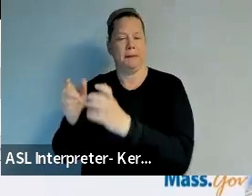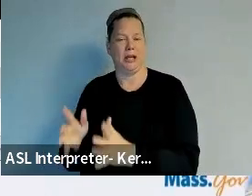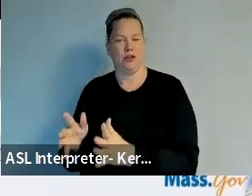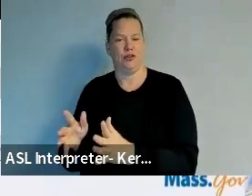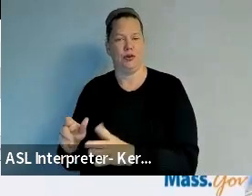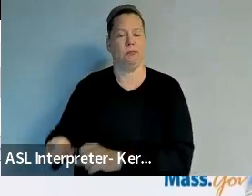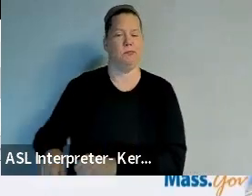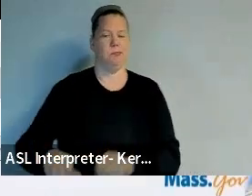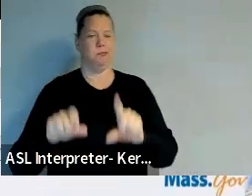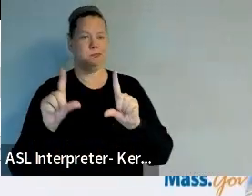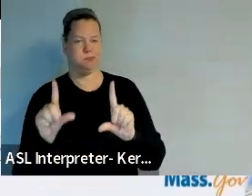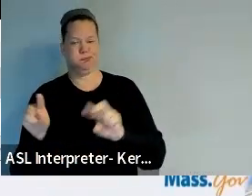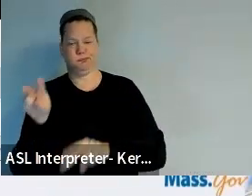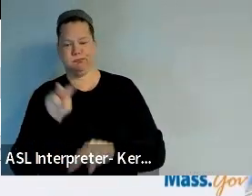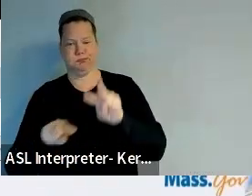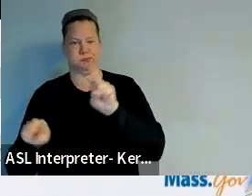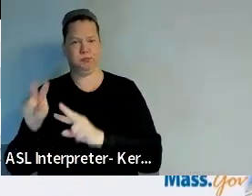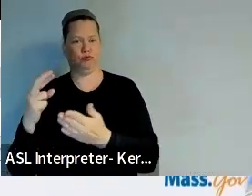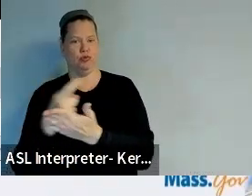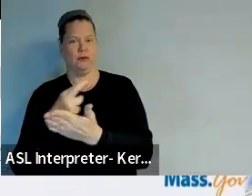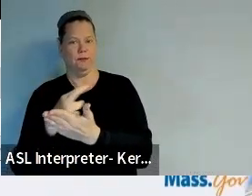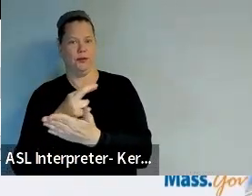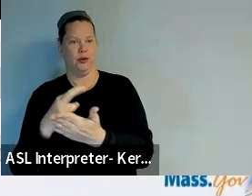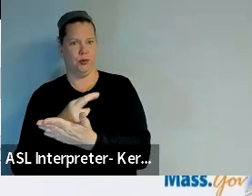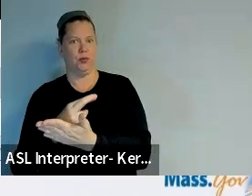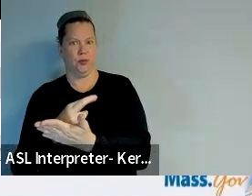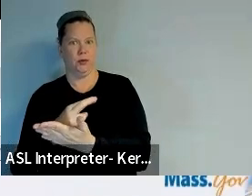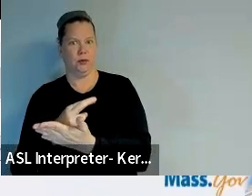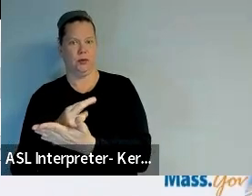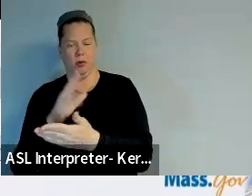the report and complete the restraint report.